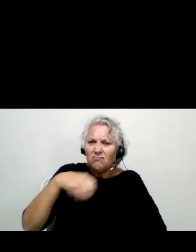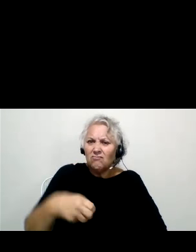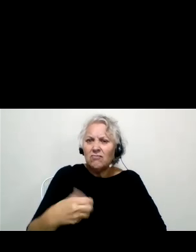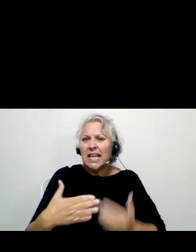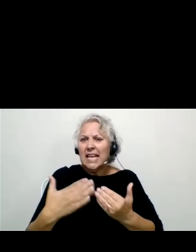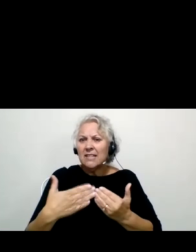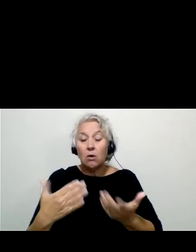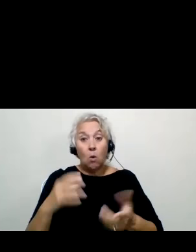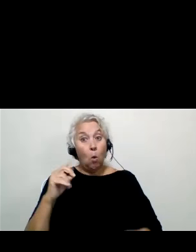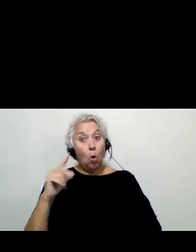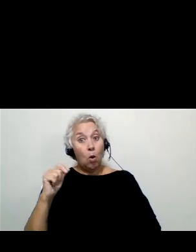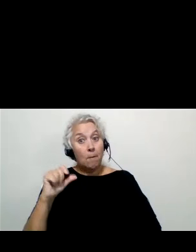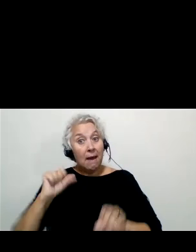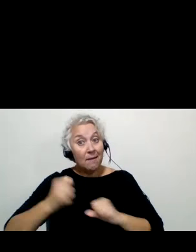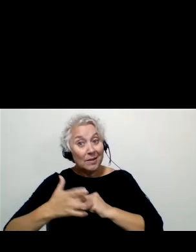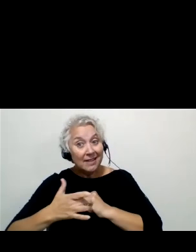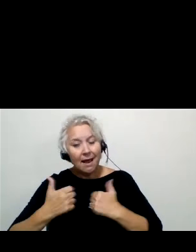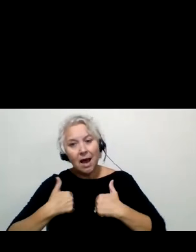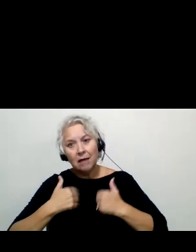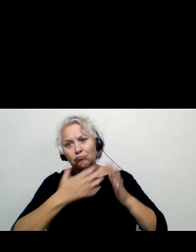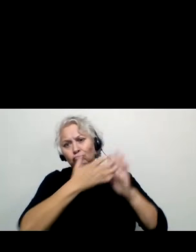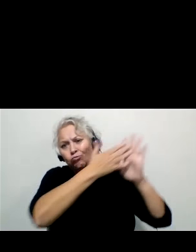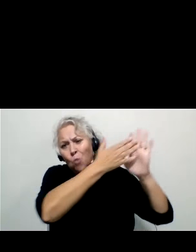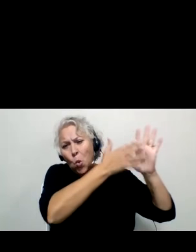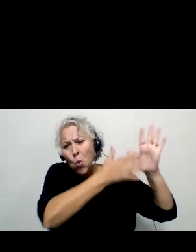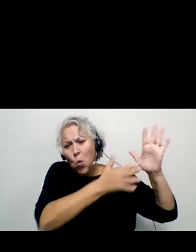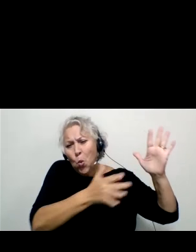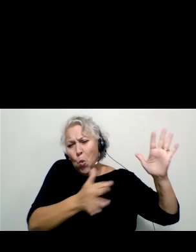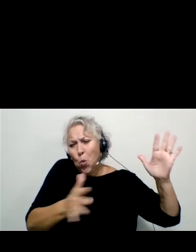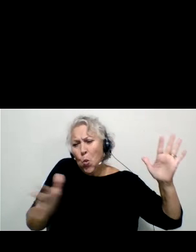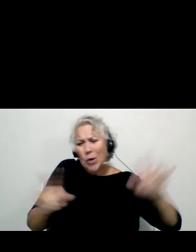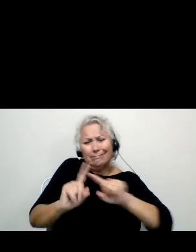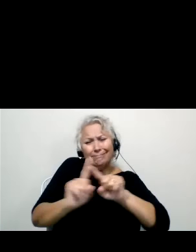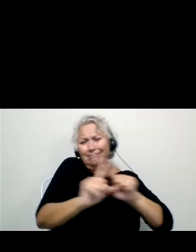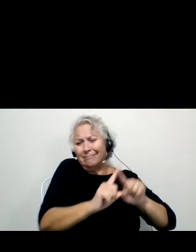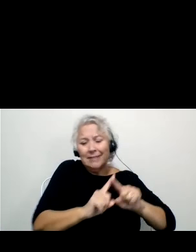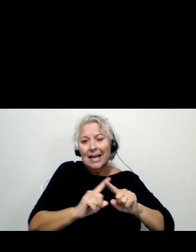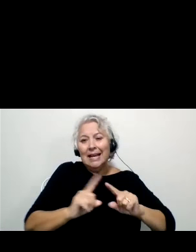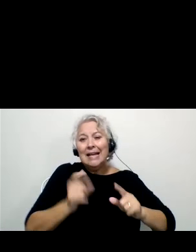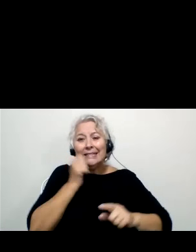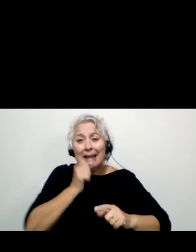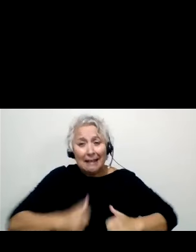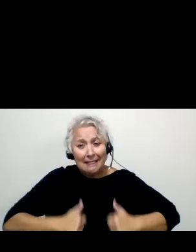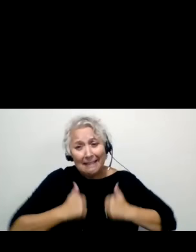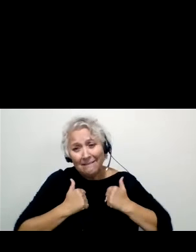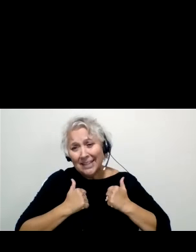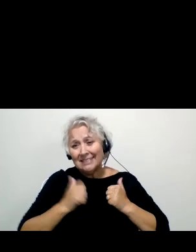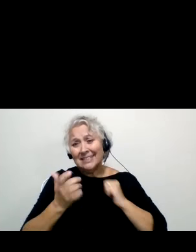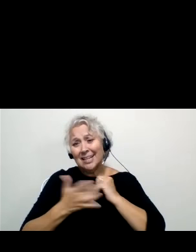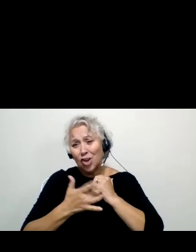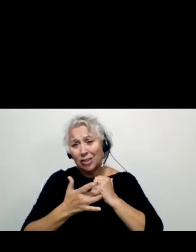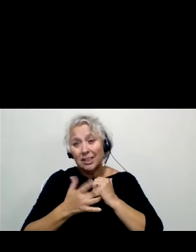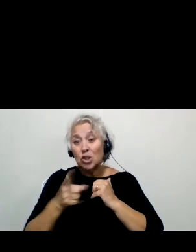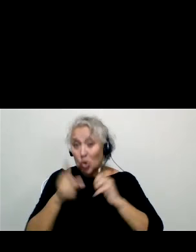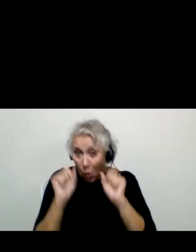Again, Oklahoma Able Tech has a wide variety of daily living assistive technology devices that